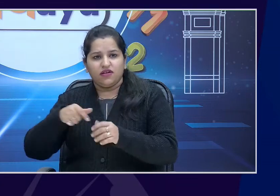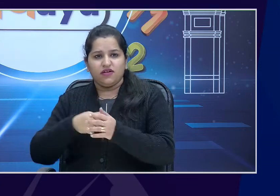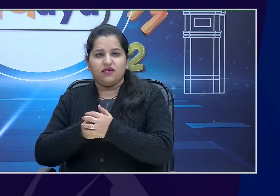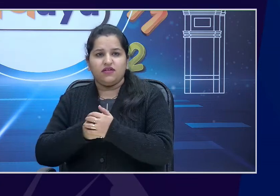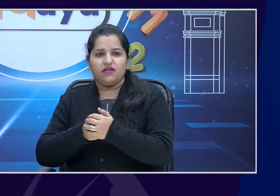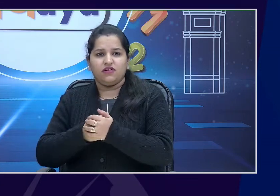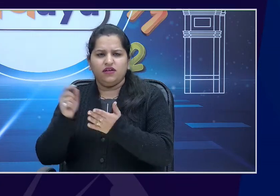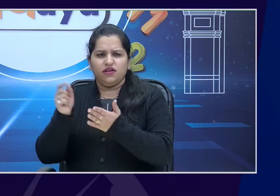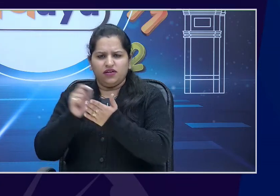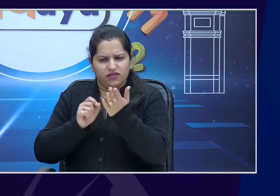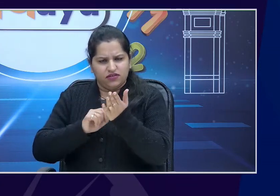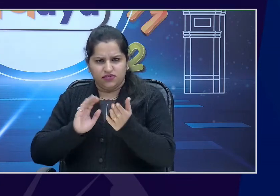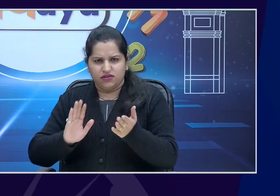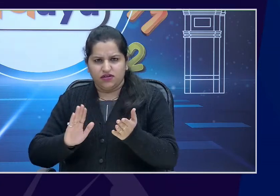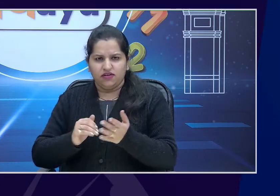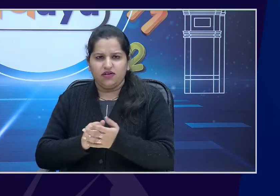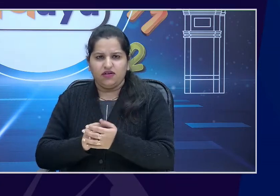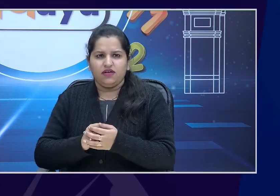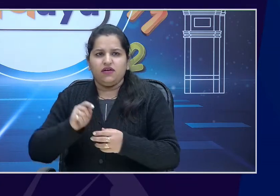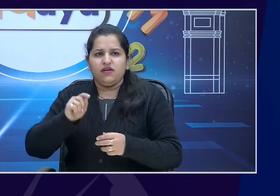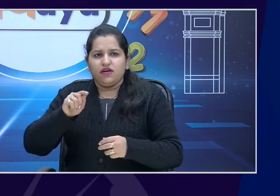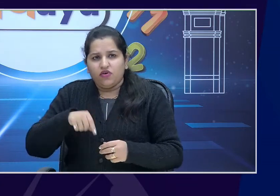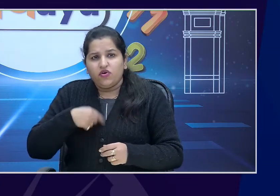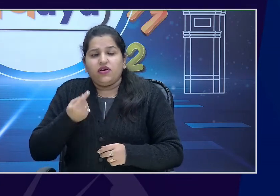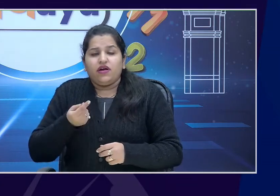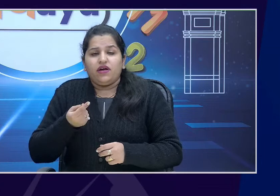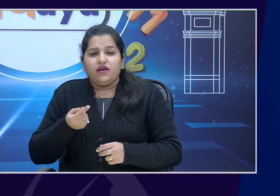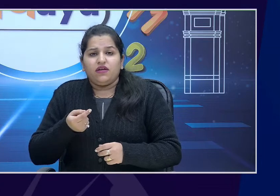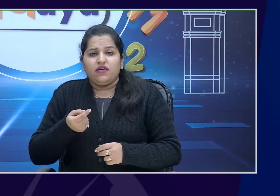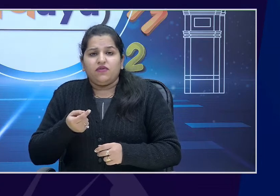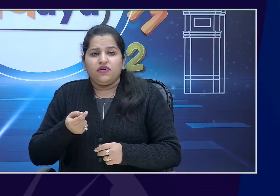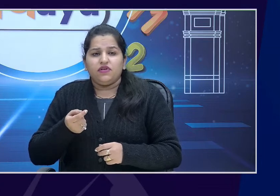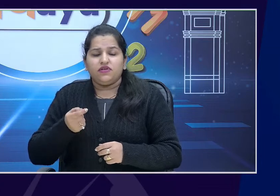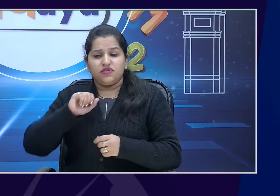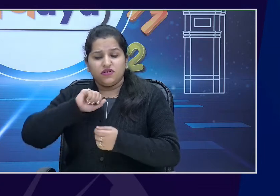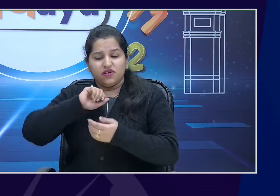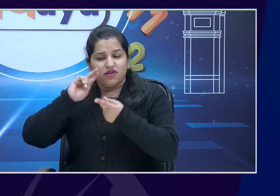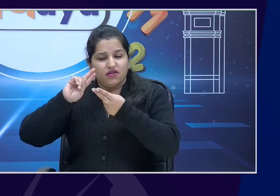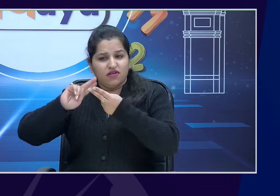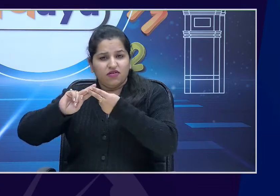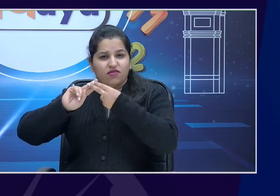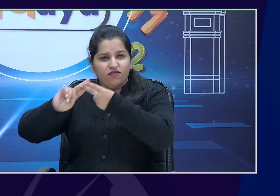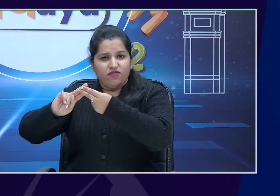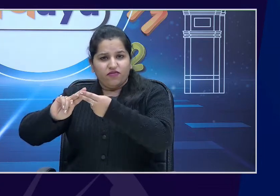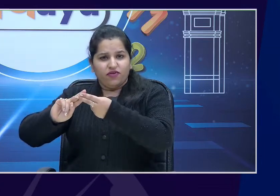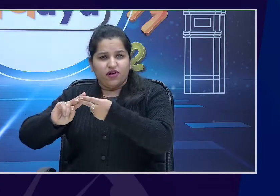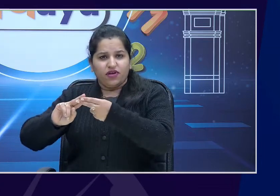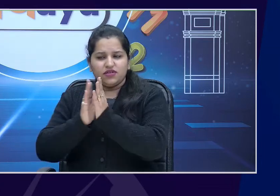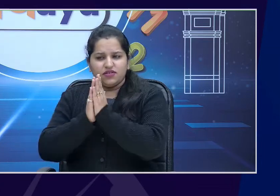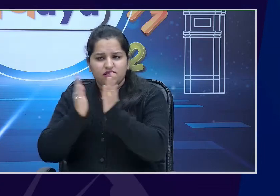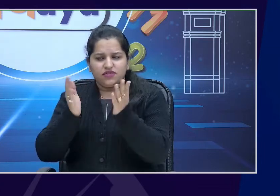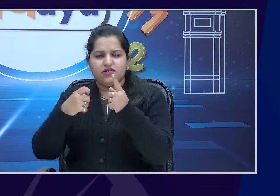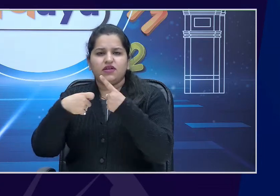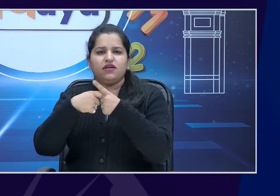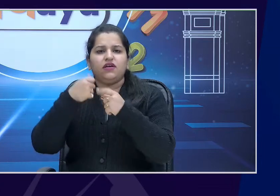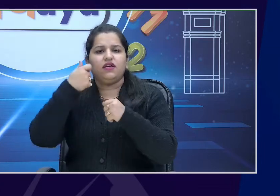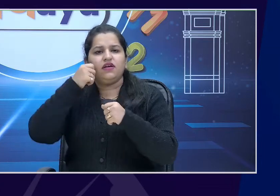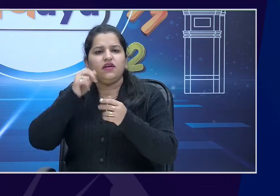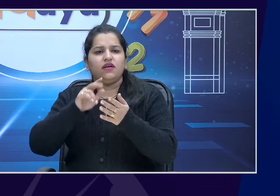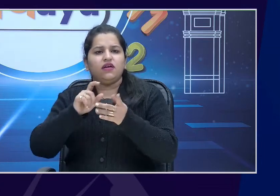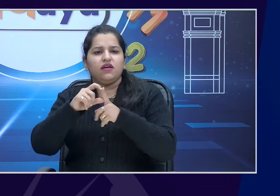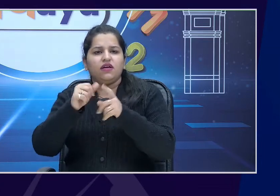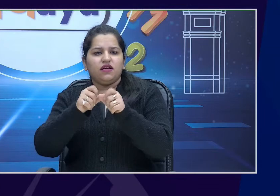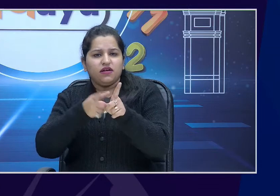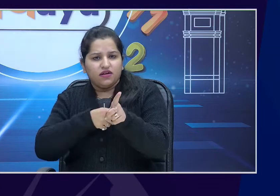Written diary or a diary with pictures, or diary, children's diary, kids diary is available. They can write beautiful. They